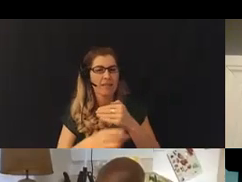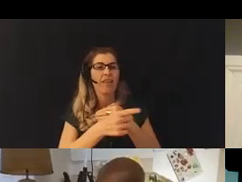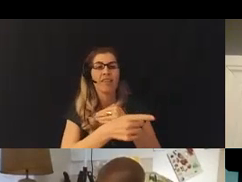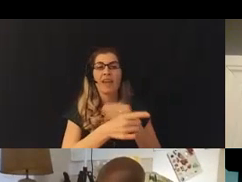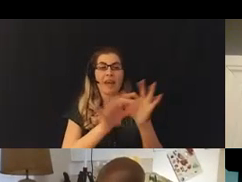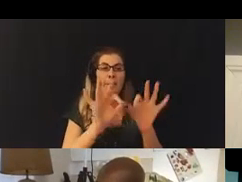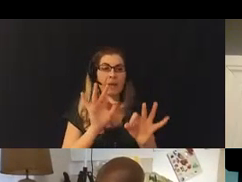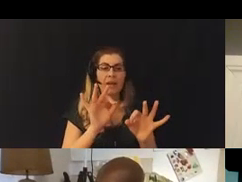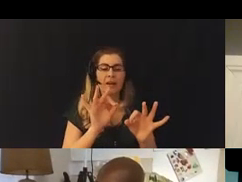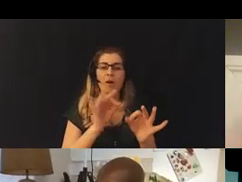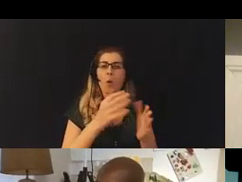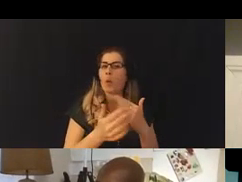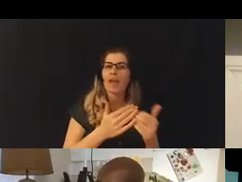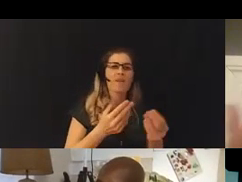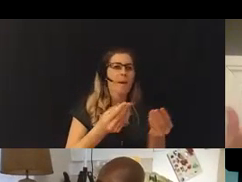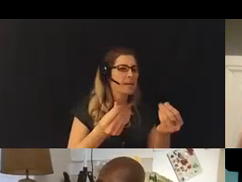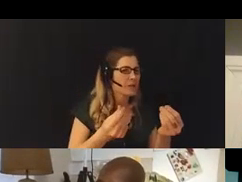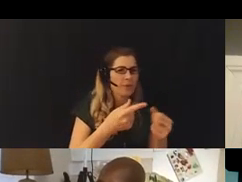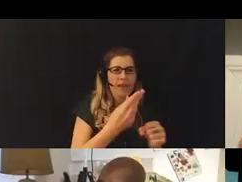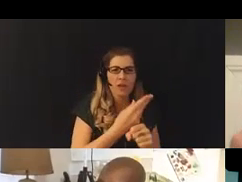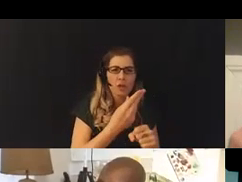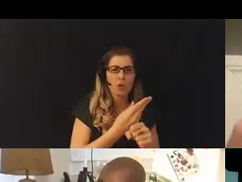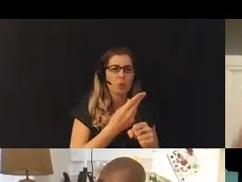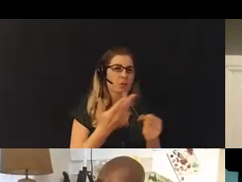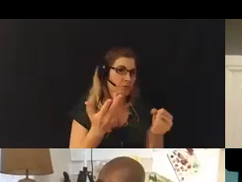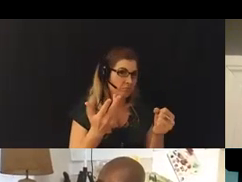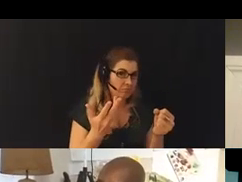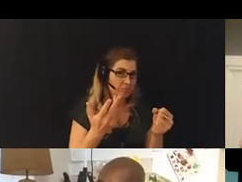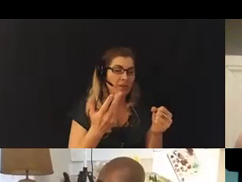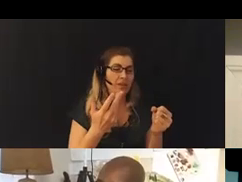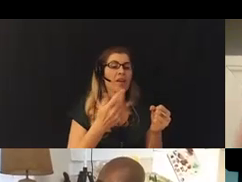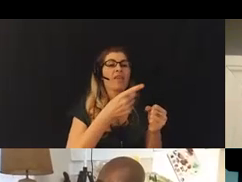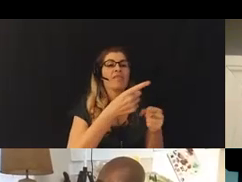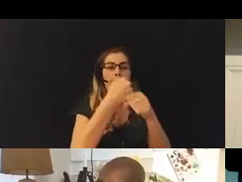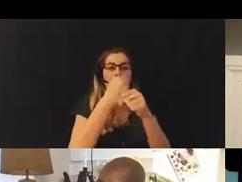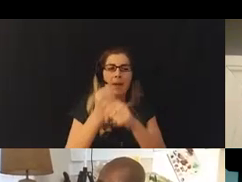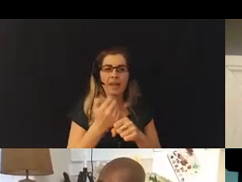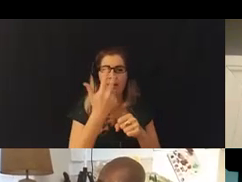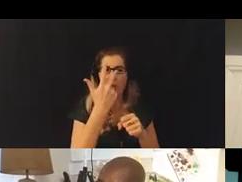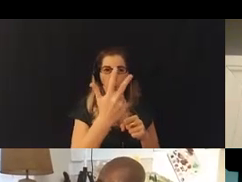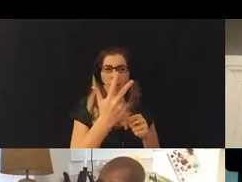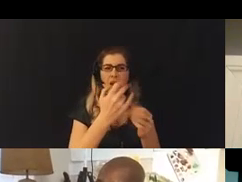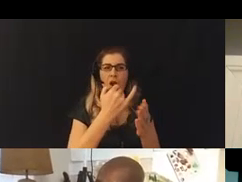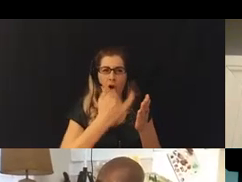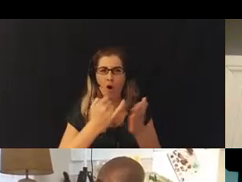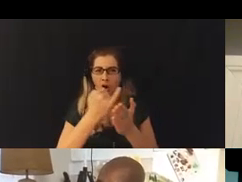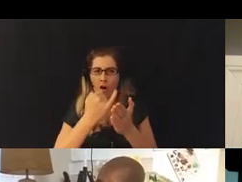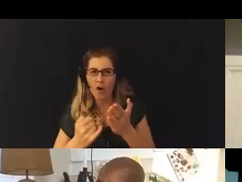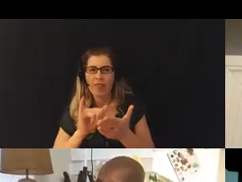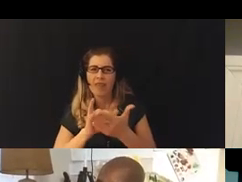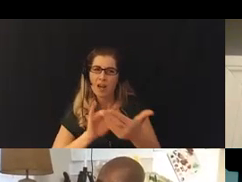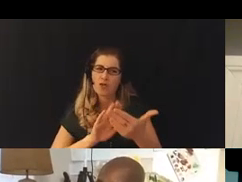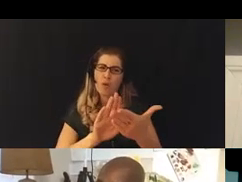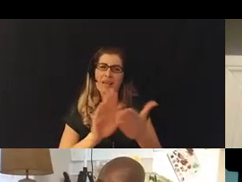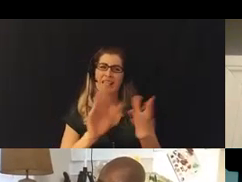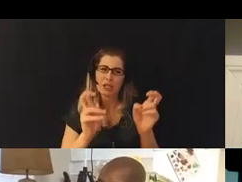material that they've used throughout the year, whether it's any of the ones that I just named, and then they create a series of three pieces that address an issue or a topic